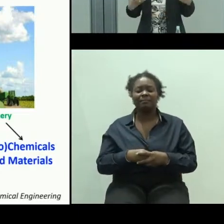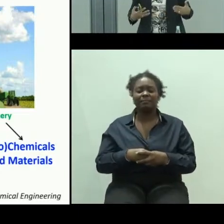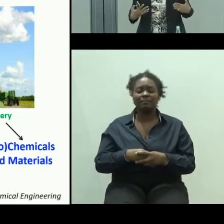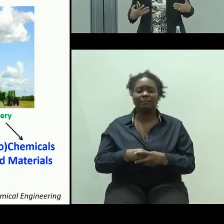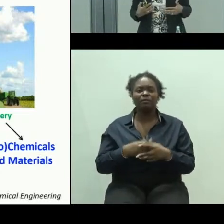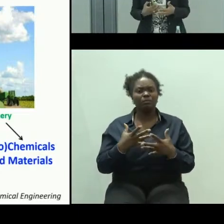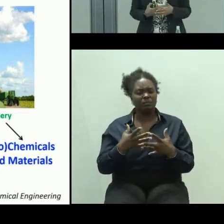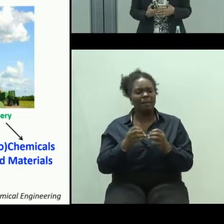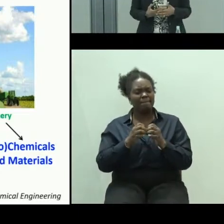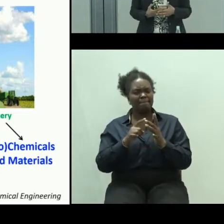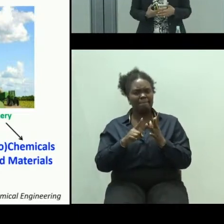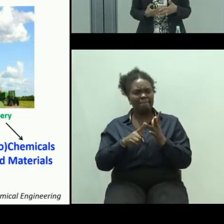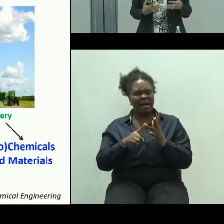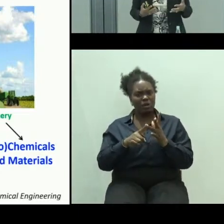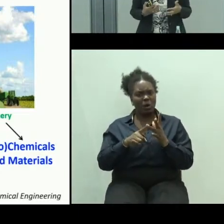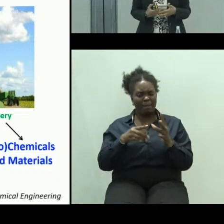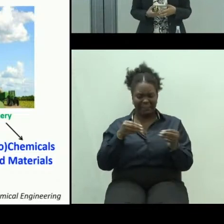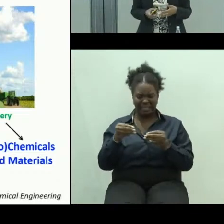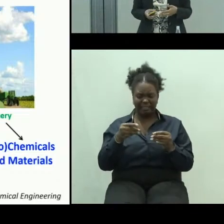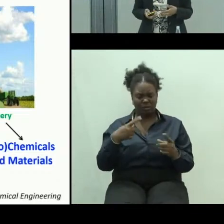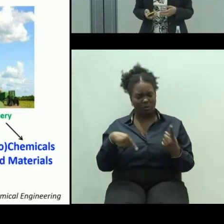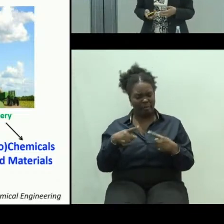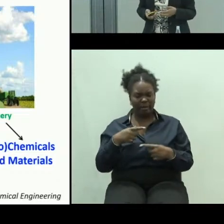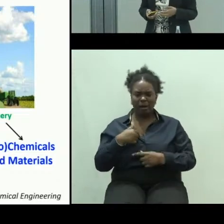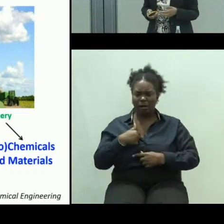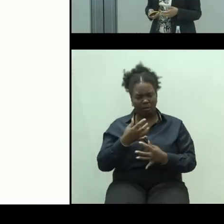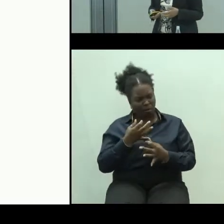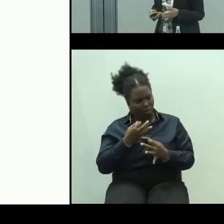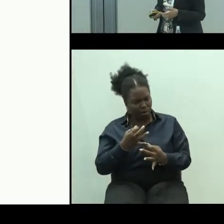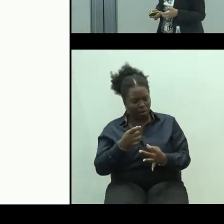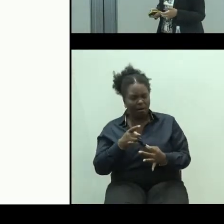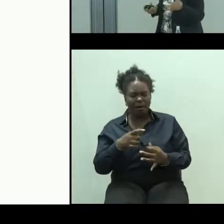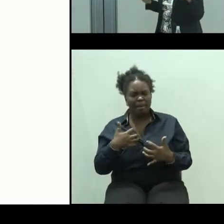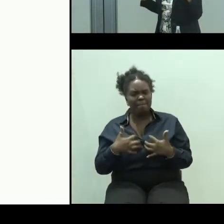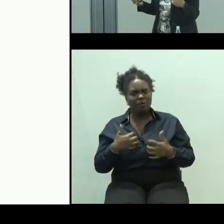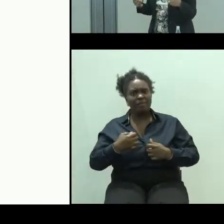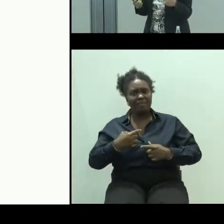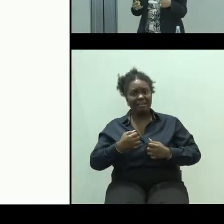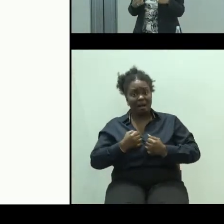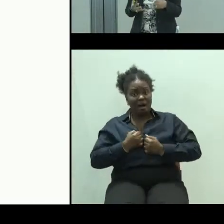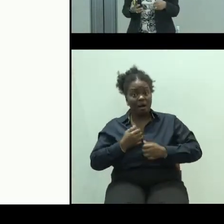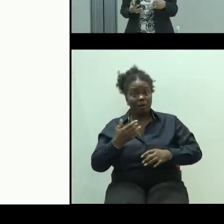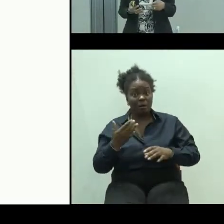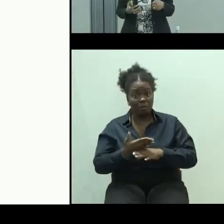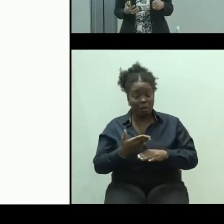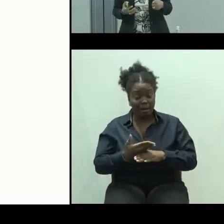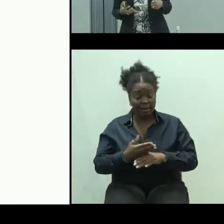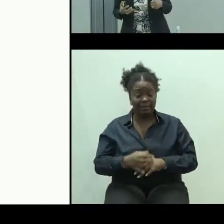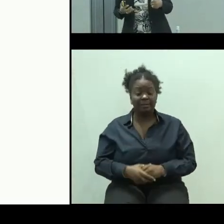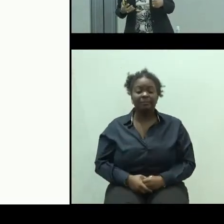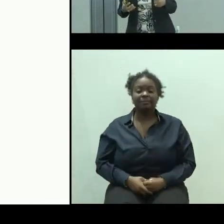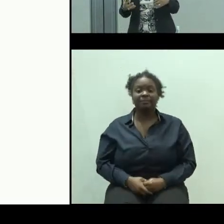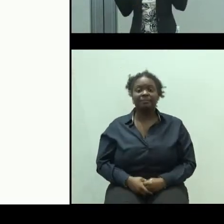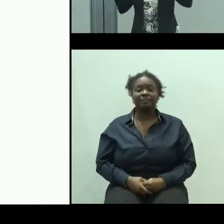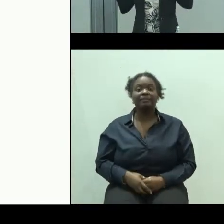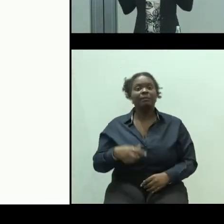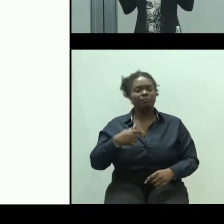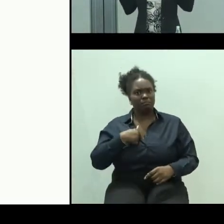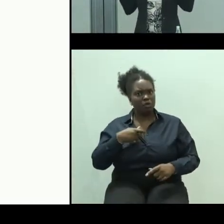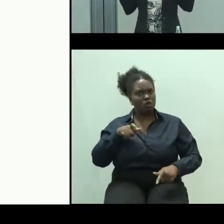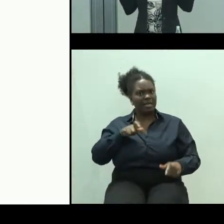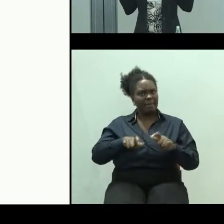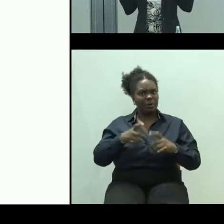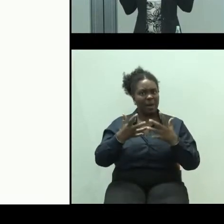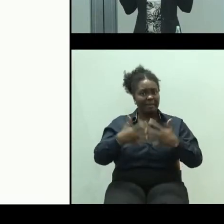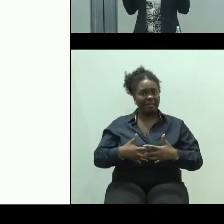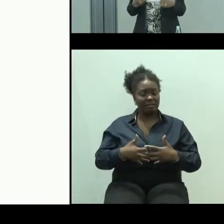that's attracted our attention and motivates the work that we do. Now, as a chemical engineer, this was the